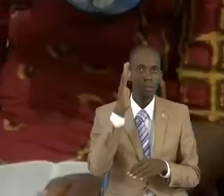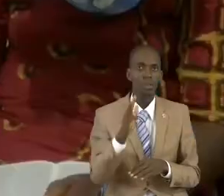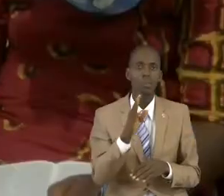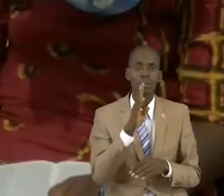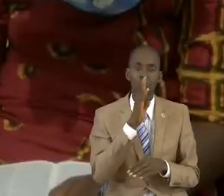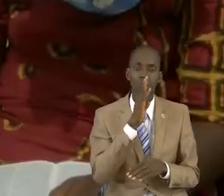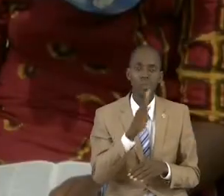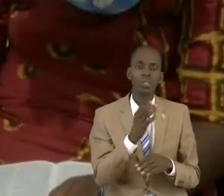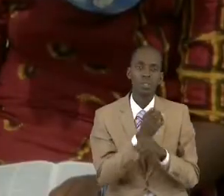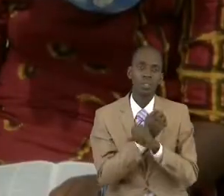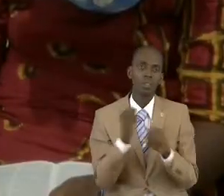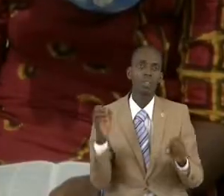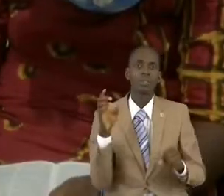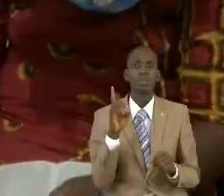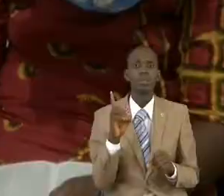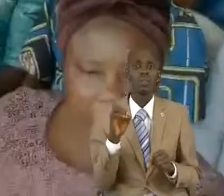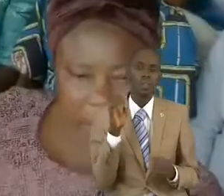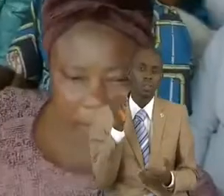saved. Amen.